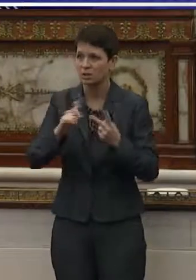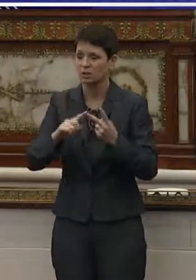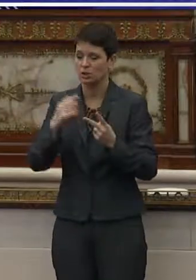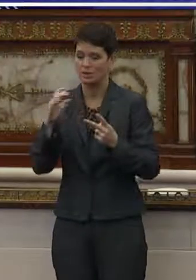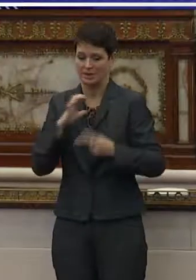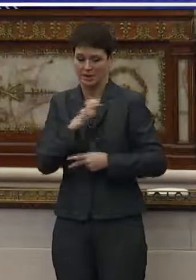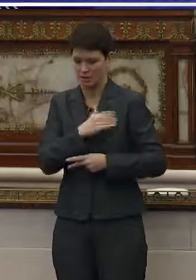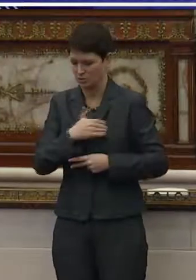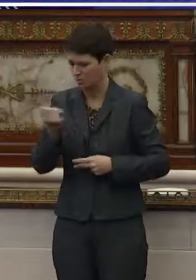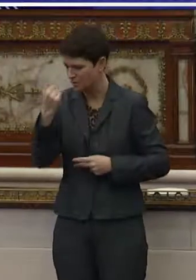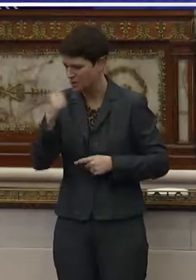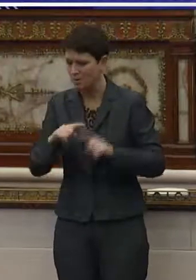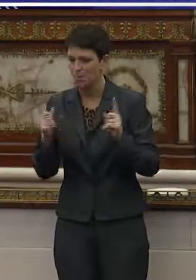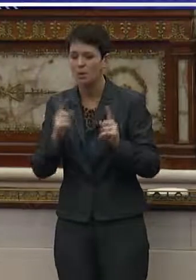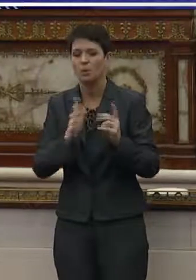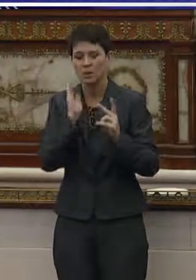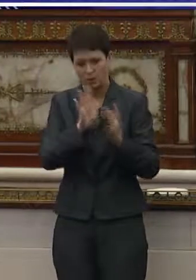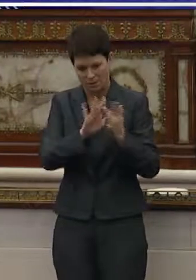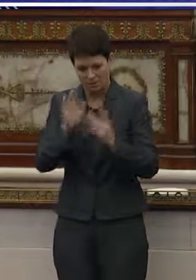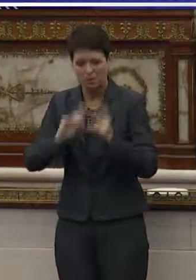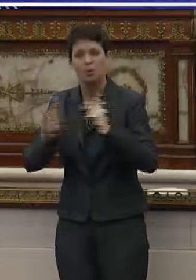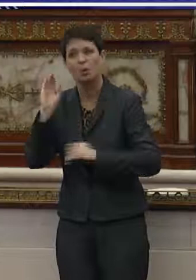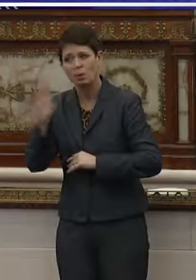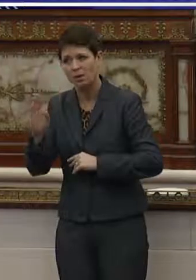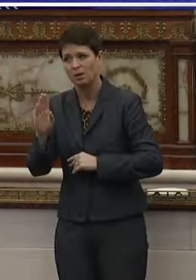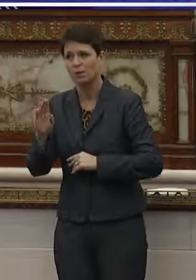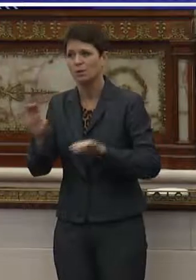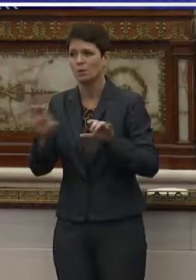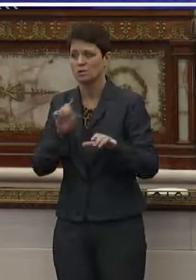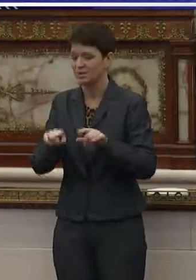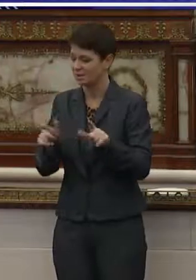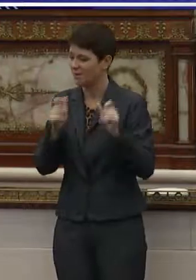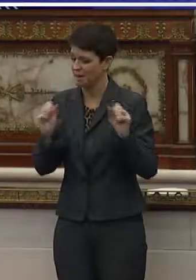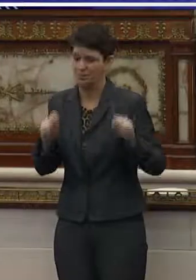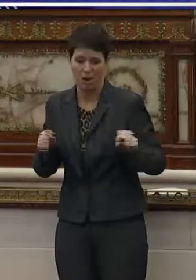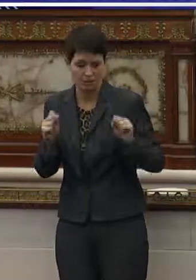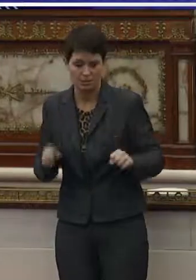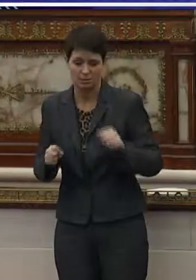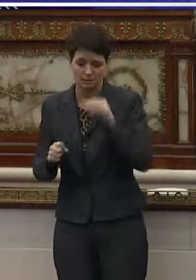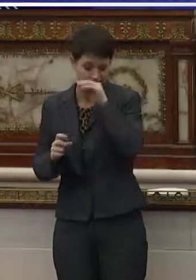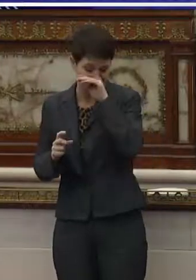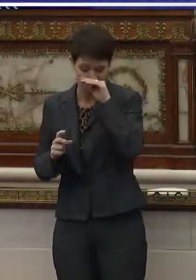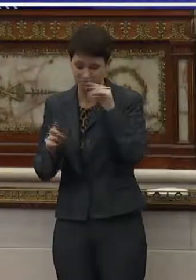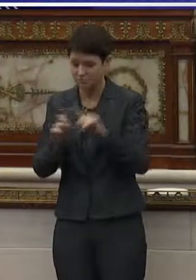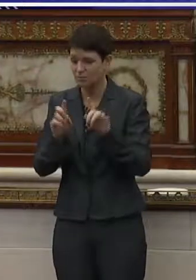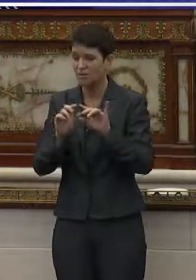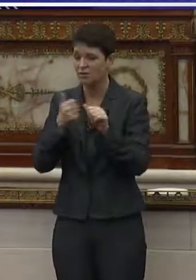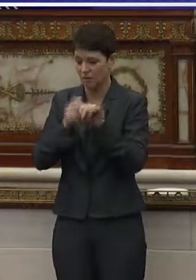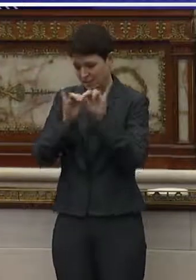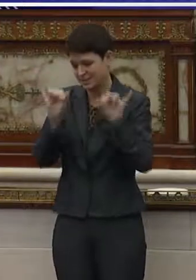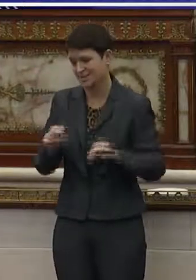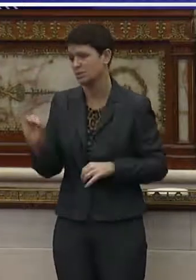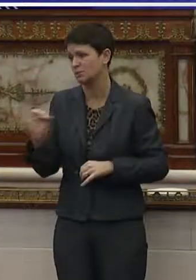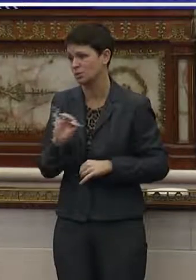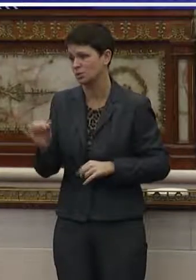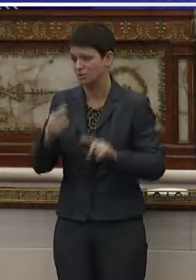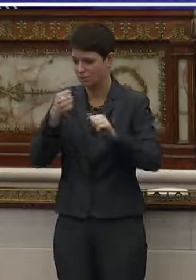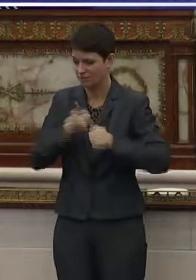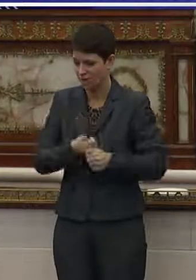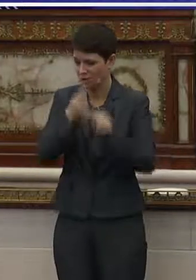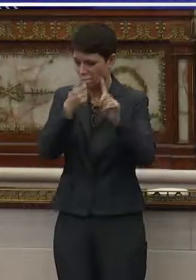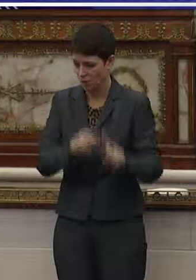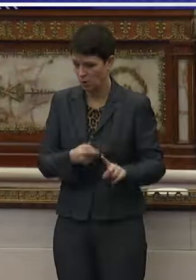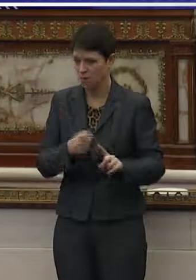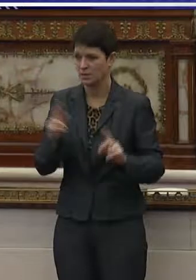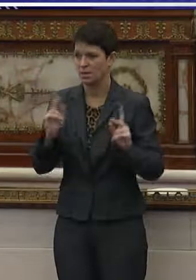members. But we will get to people. We are doing this as quickly as possible and as trying to be systematic about it to meet our goals. So we're doing the